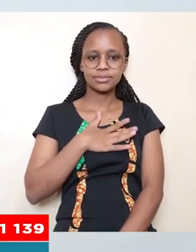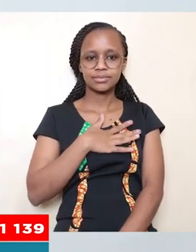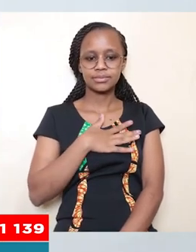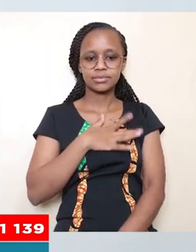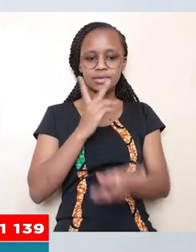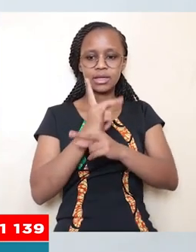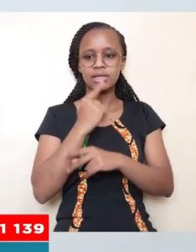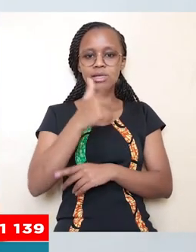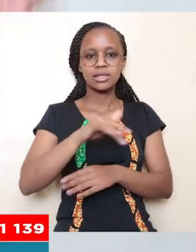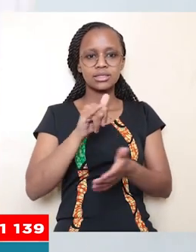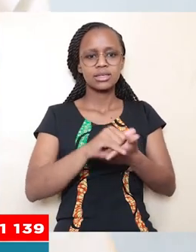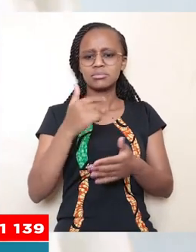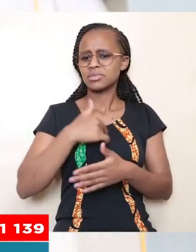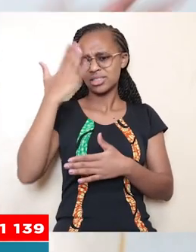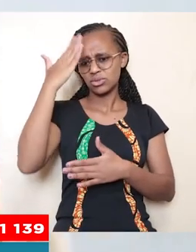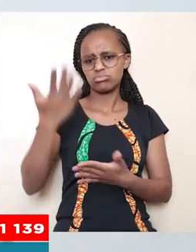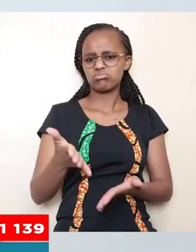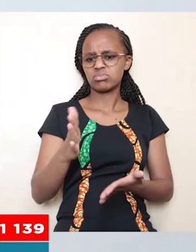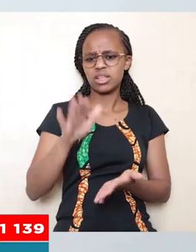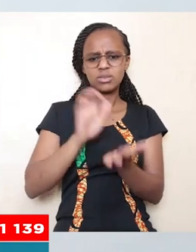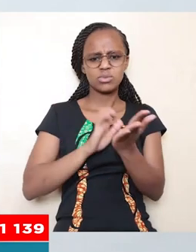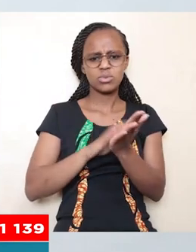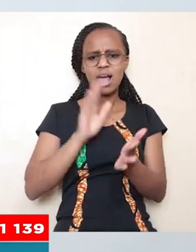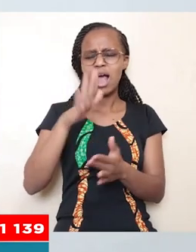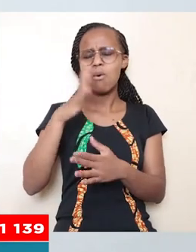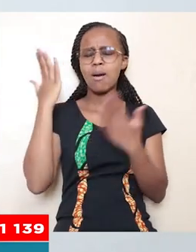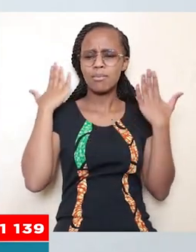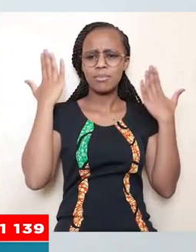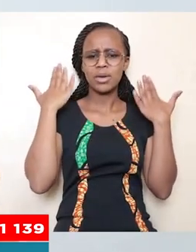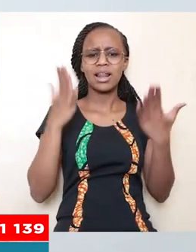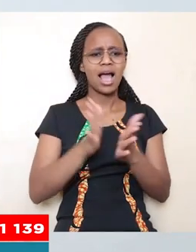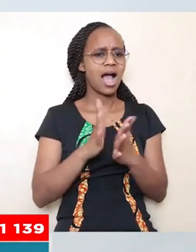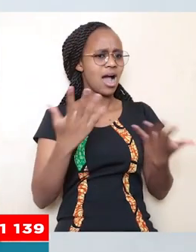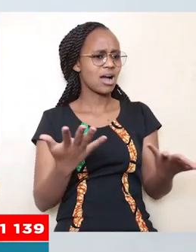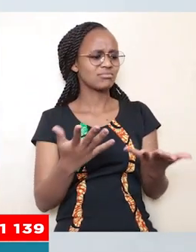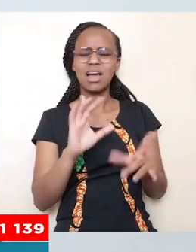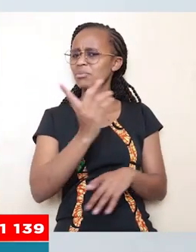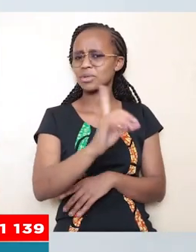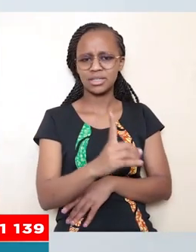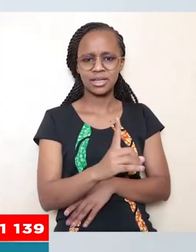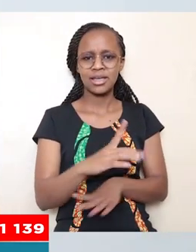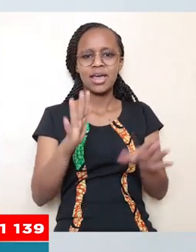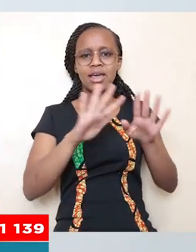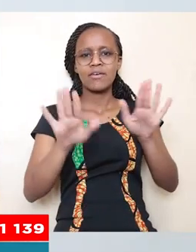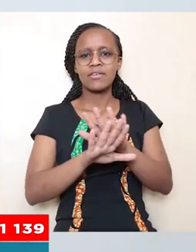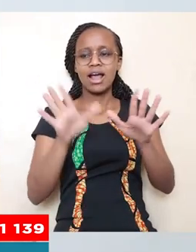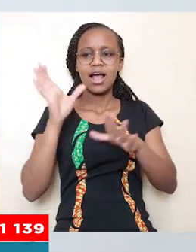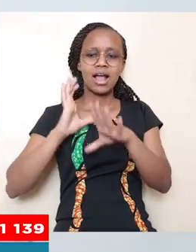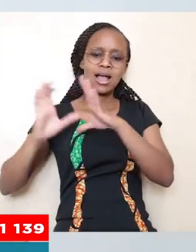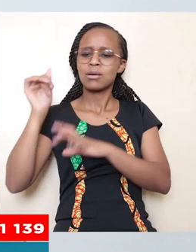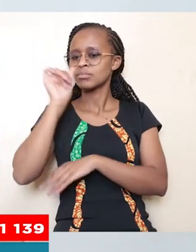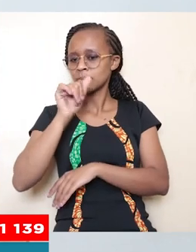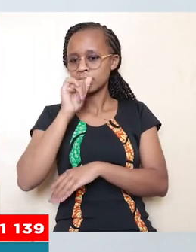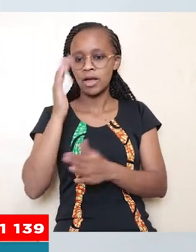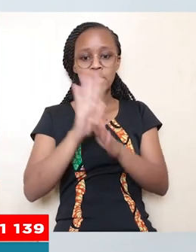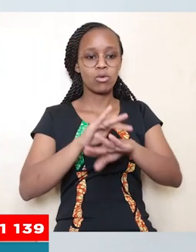Don't keep on telling us that sijui hawa wakaba, hawa wameru, hawa wazijui, apana. Every culture is sacred and